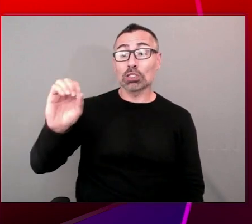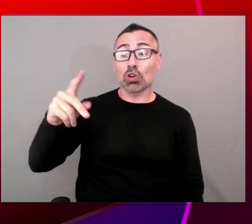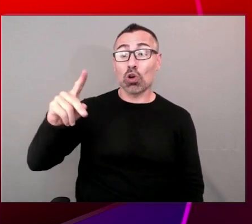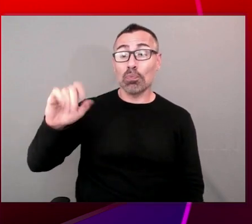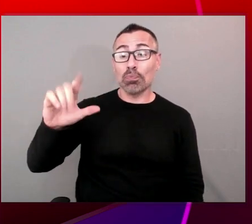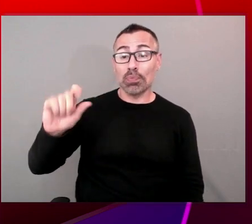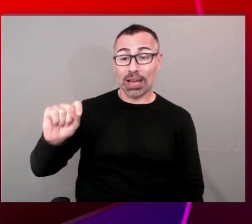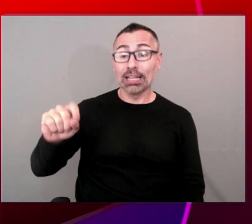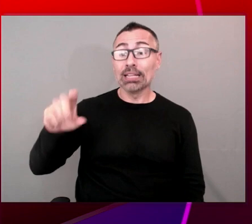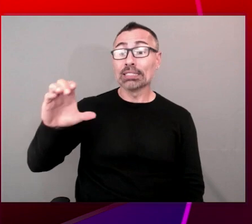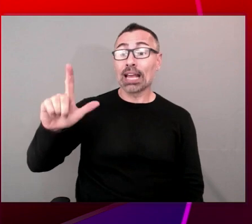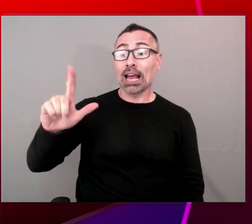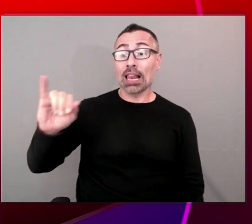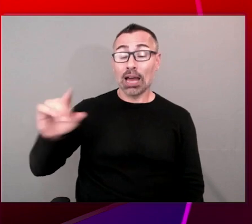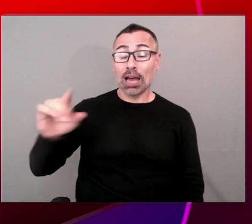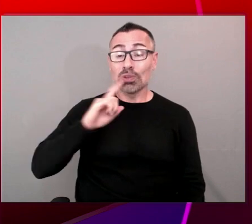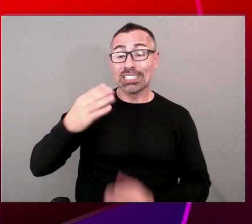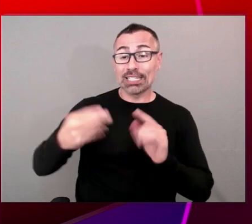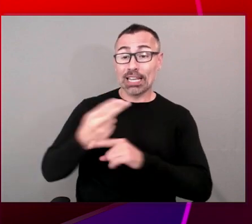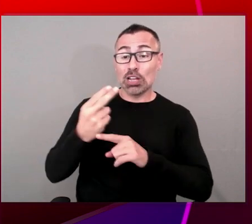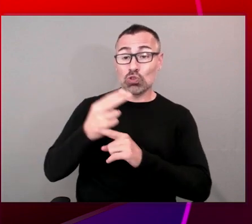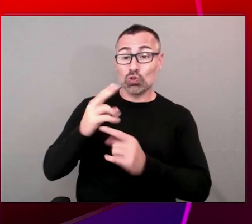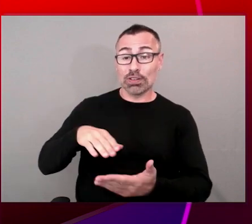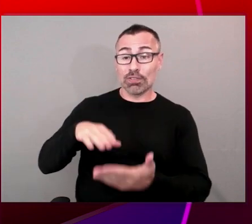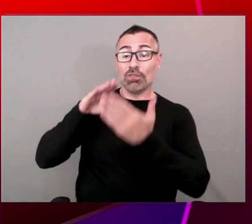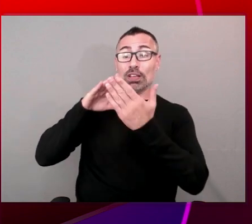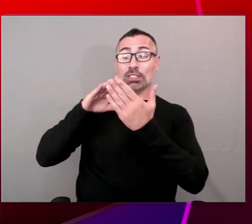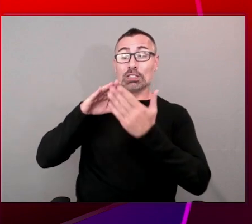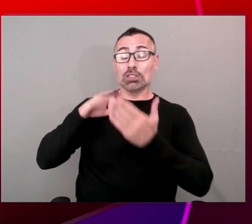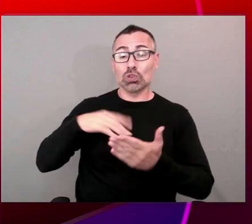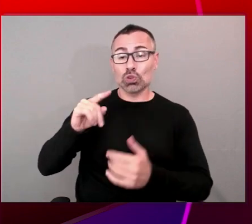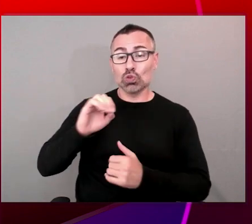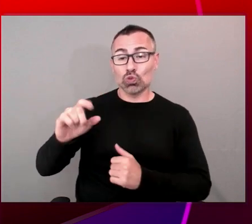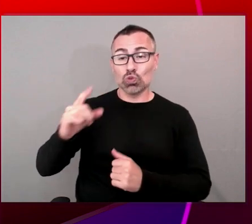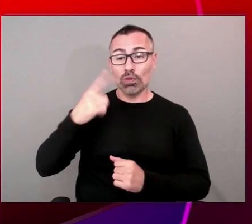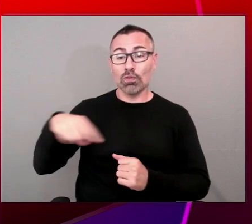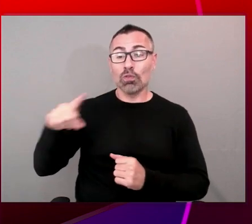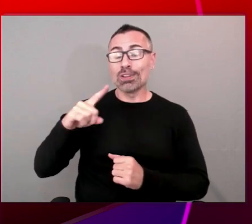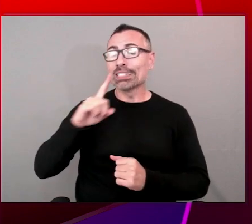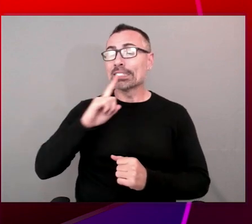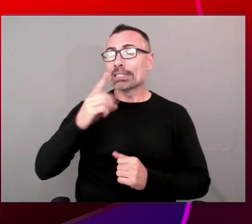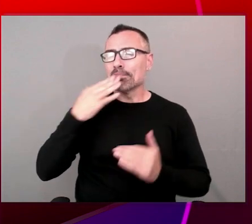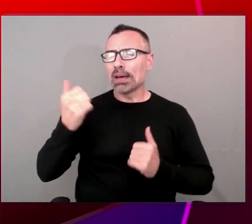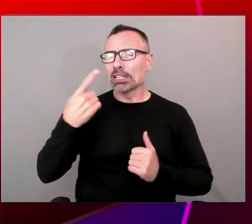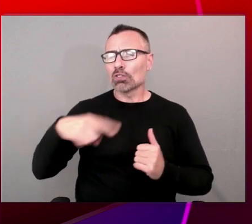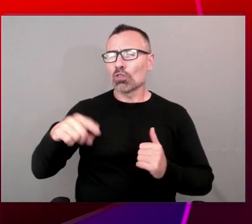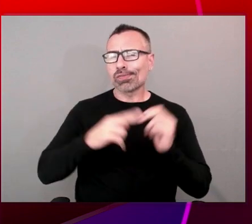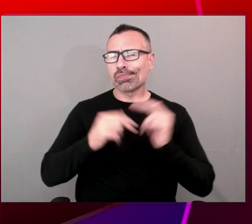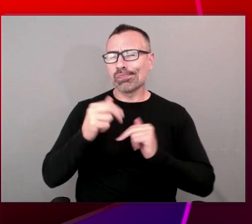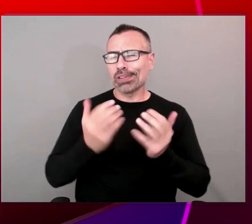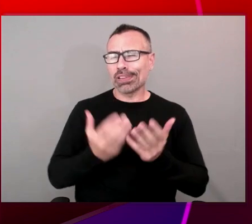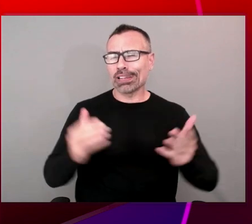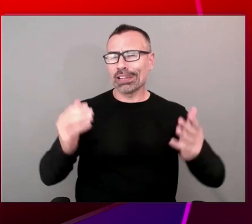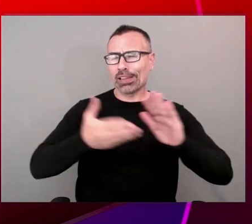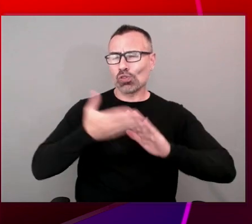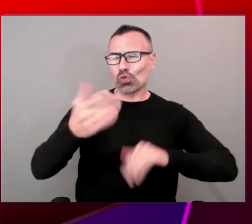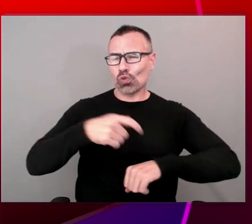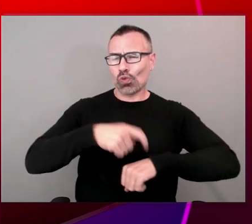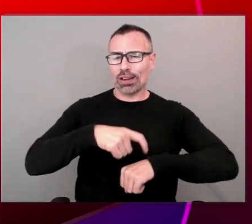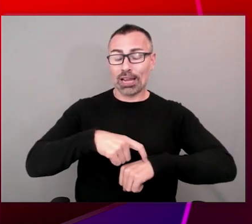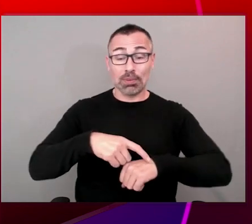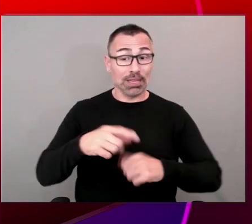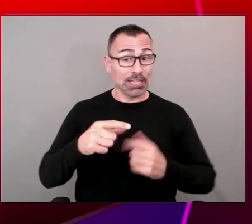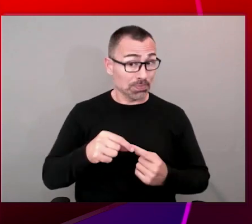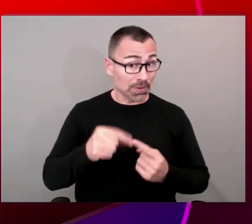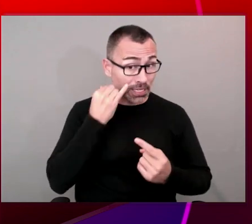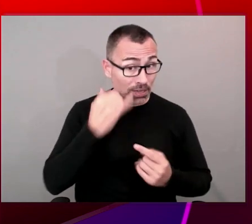end user facing tool, which is the best tool for building out container runtimes, especially if you're getting started.